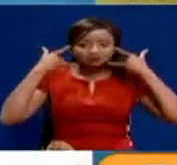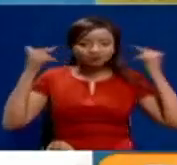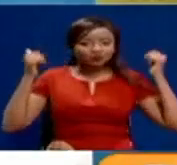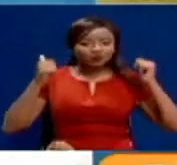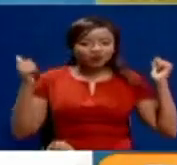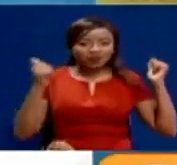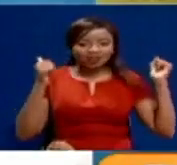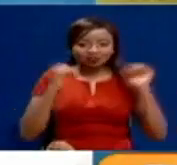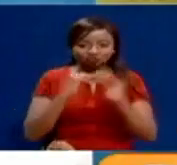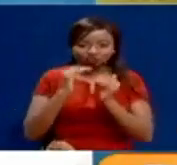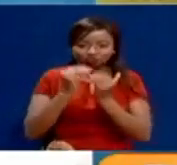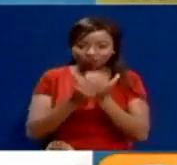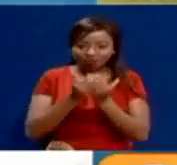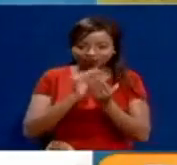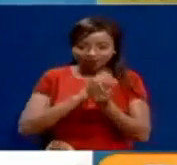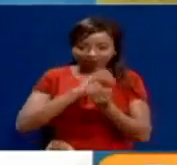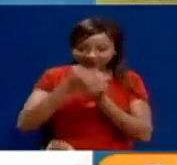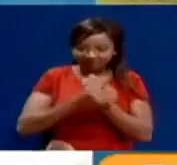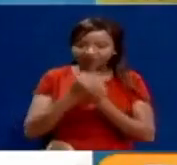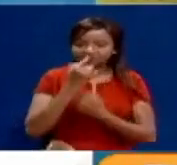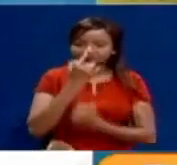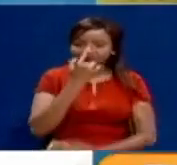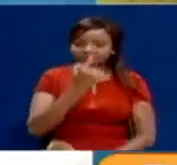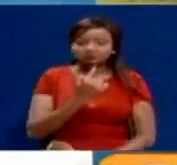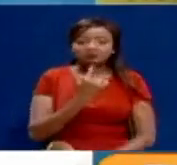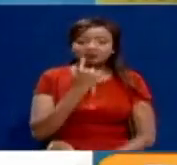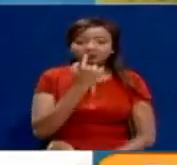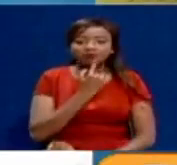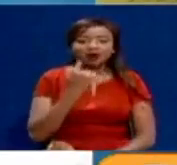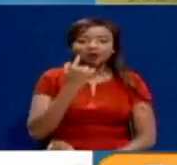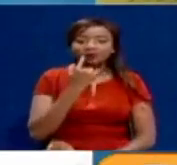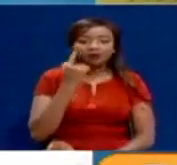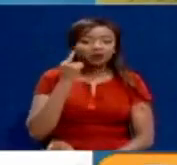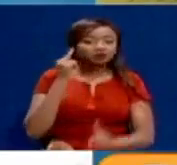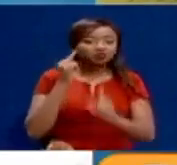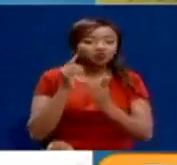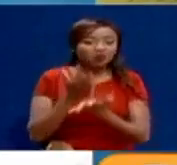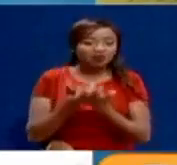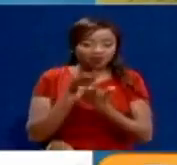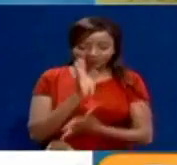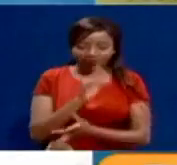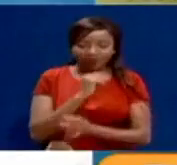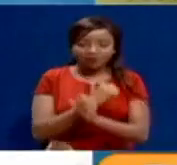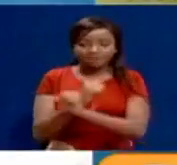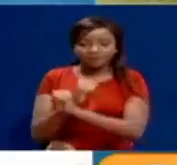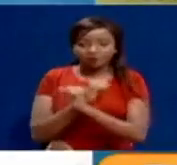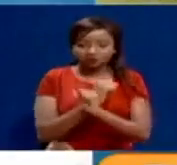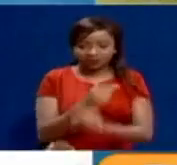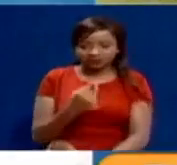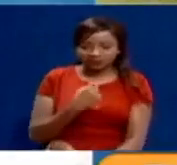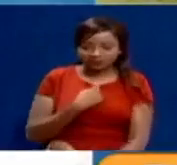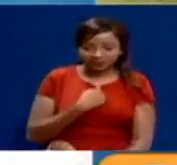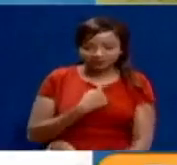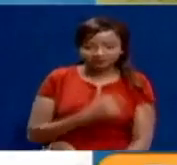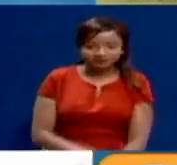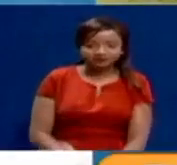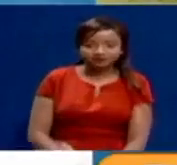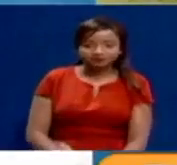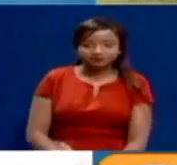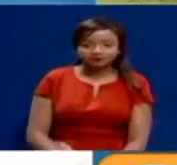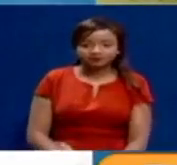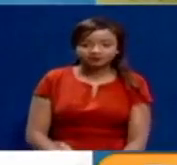nose and the mouth so as to effectively do its job of protecting you and protecting others.